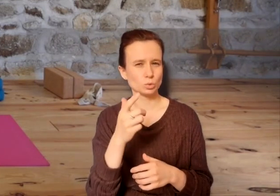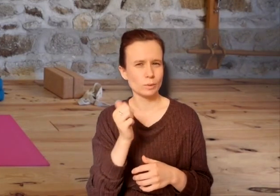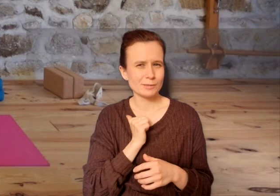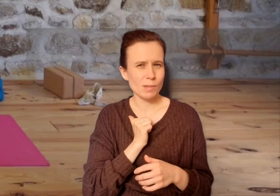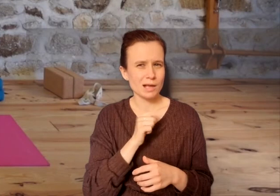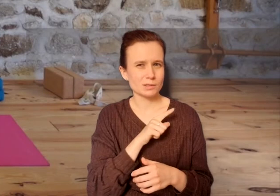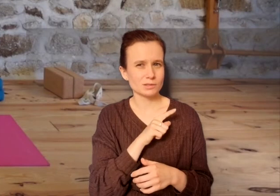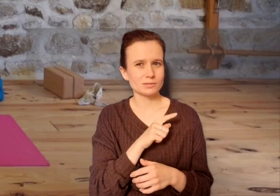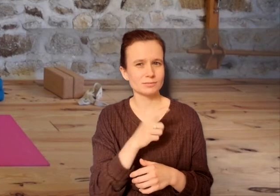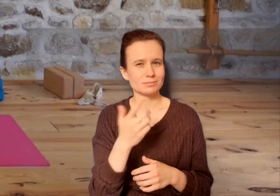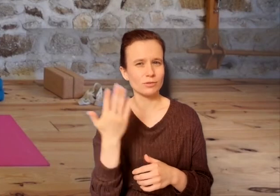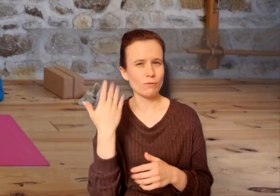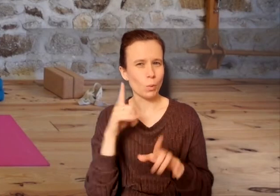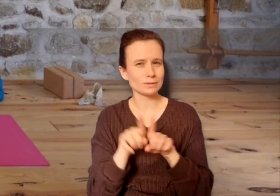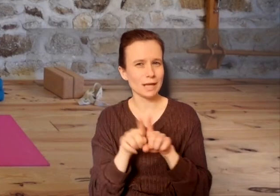it. You know what to expect.